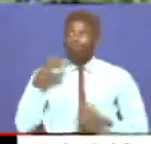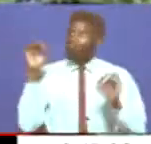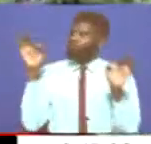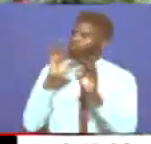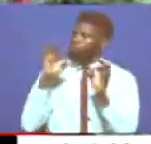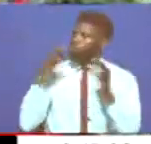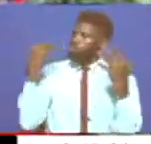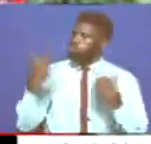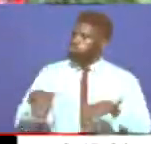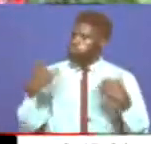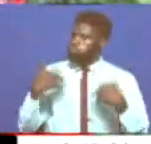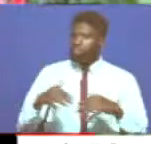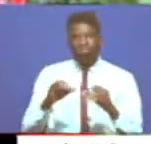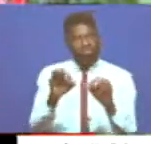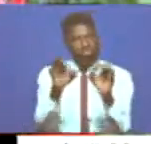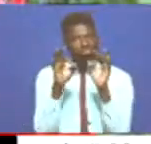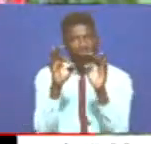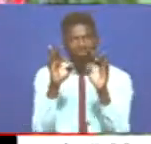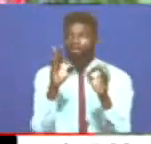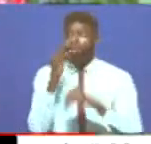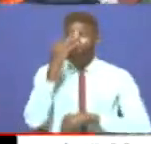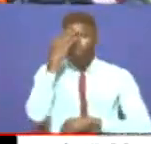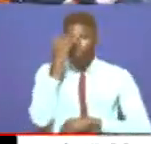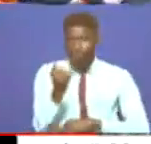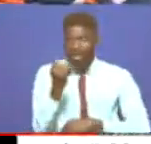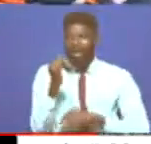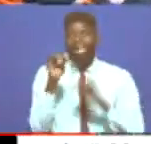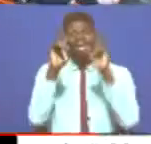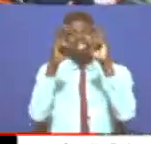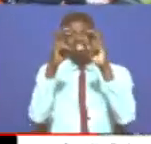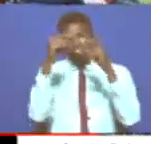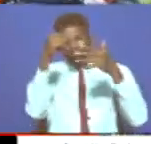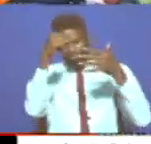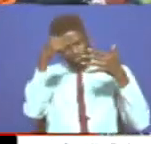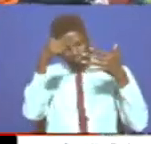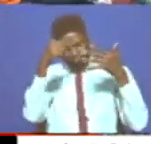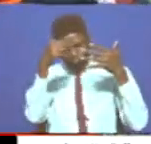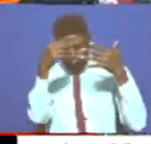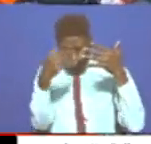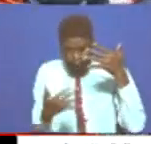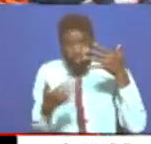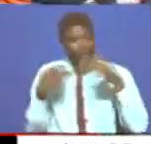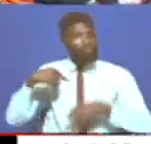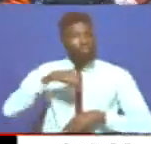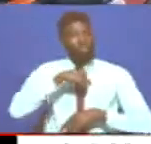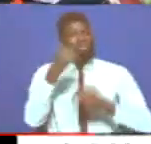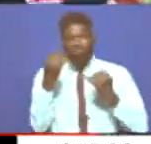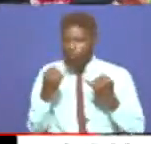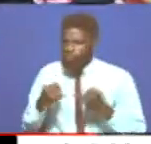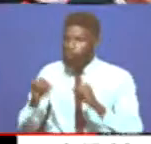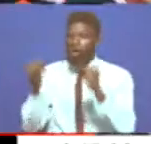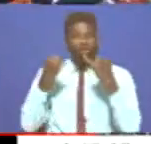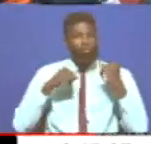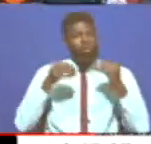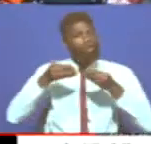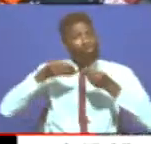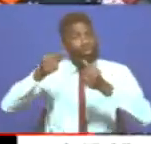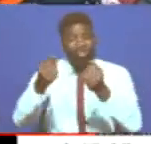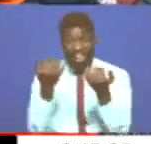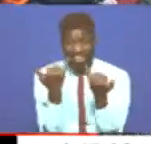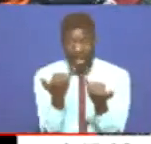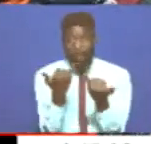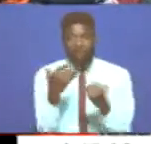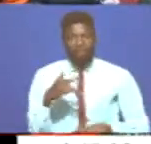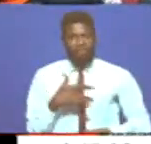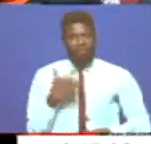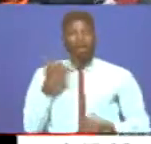great thing, because the issues we have spent our lives addressing are becoming important enough for